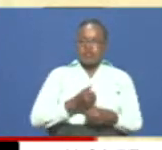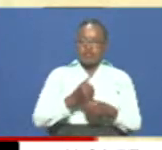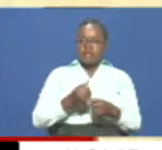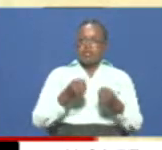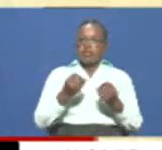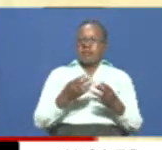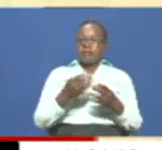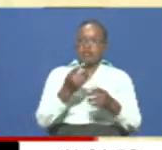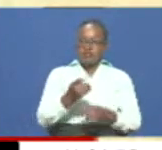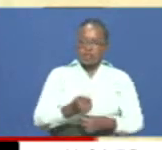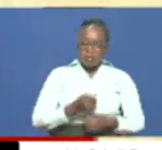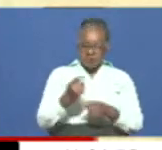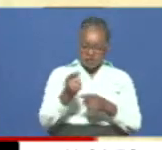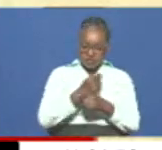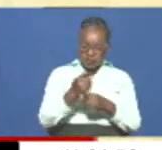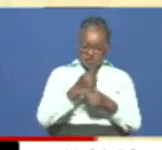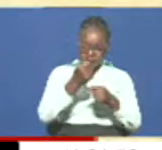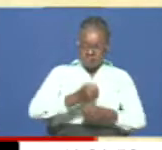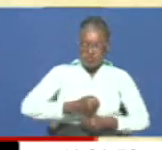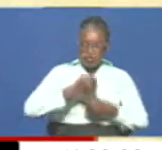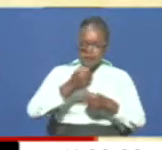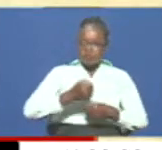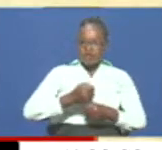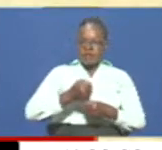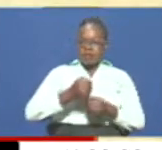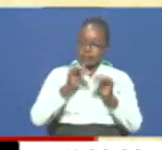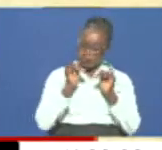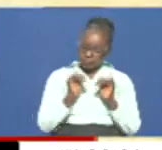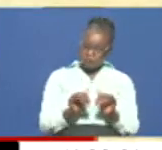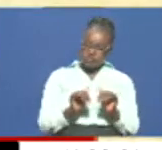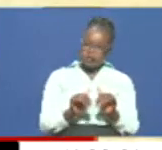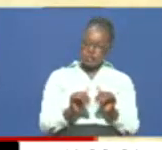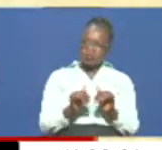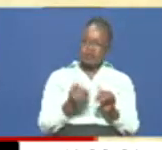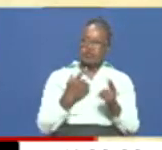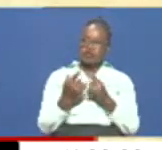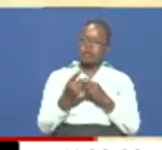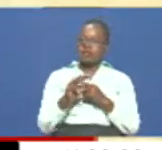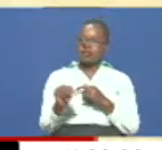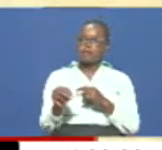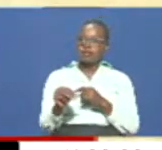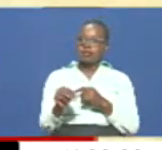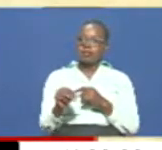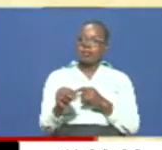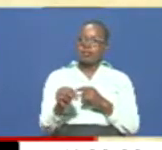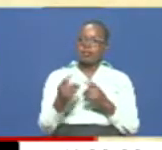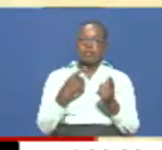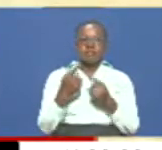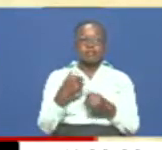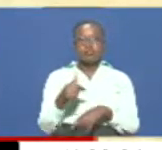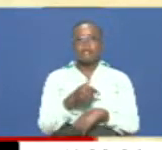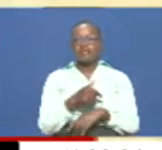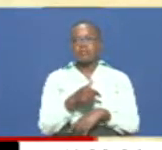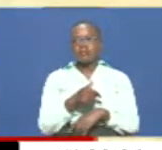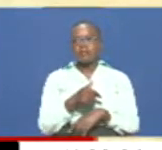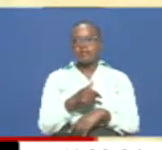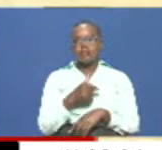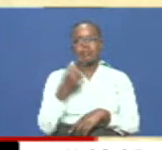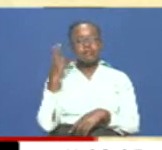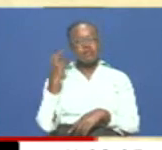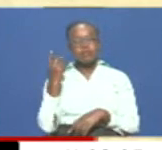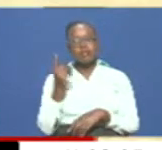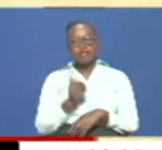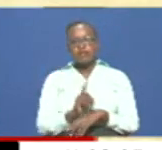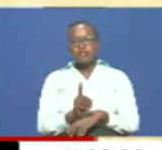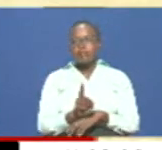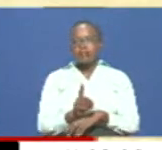are training in Ngong. All of them why are here. We want to talk to them. They talk to us, and we listen to what